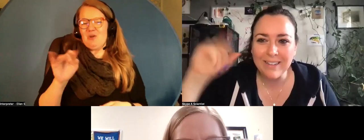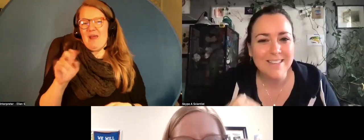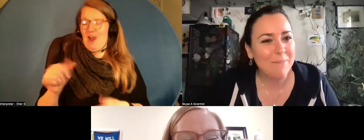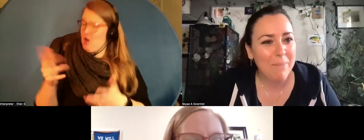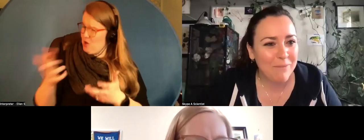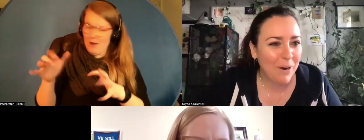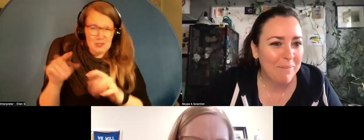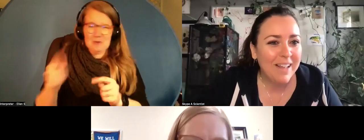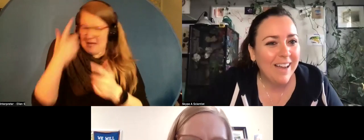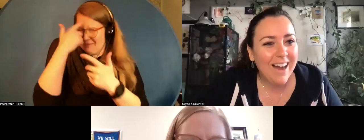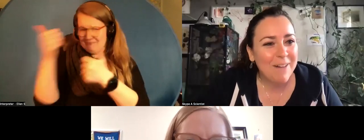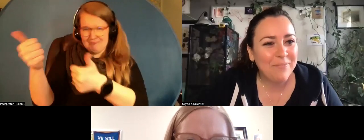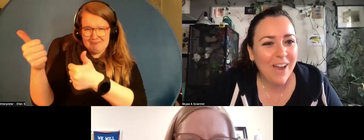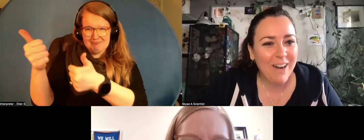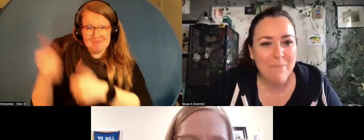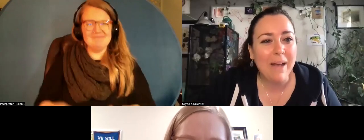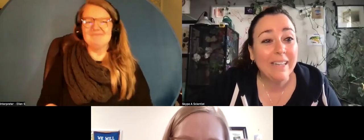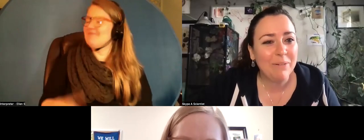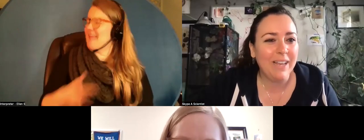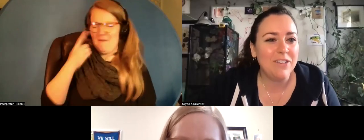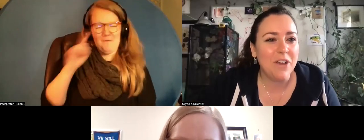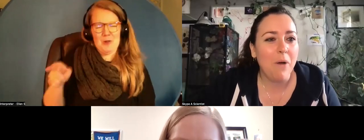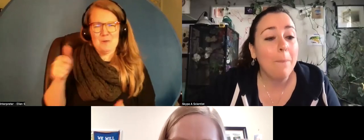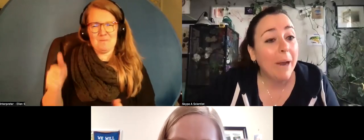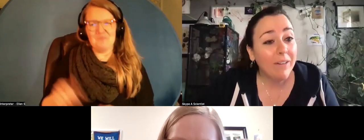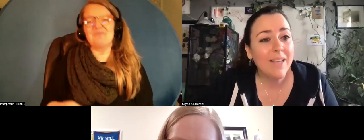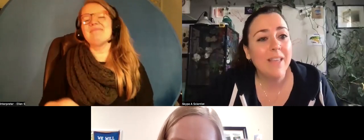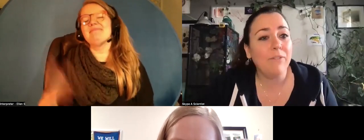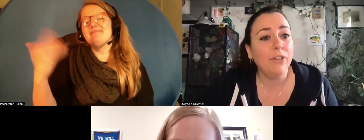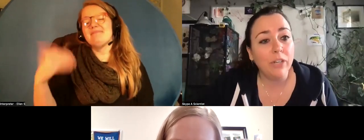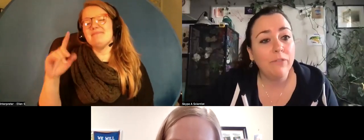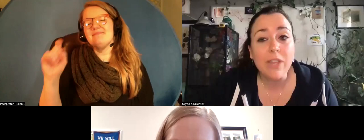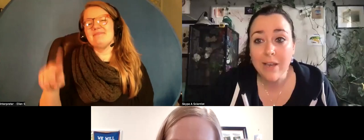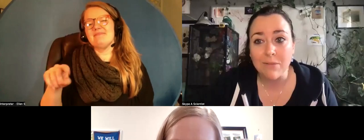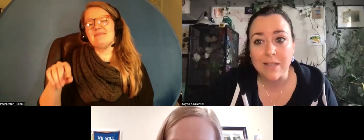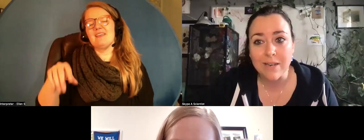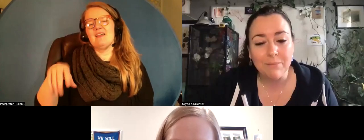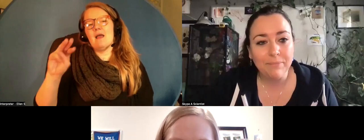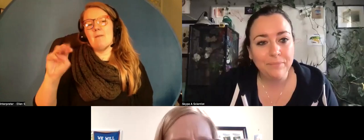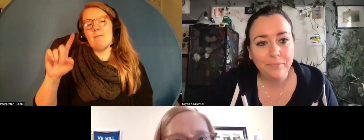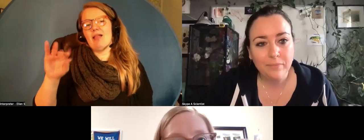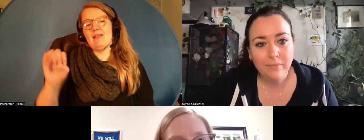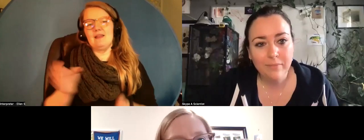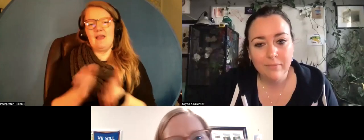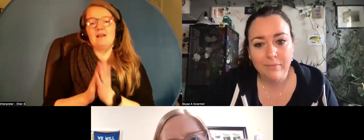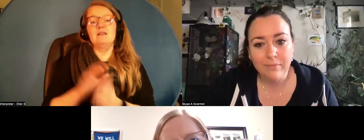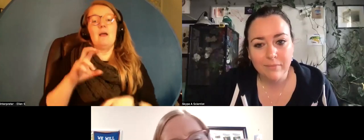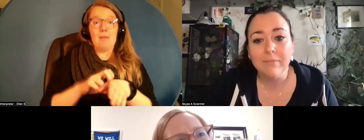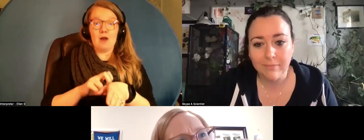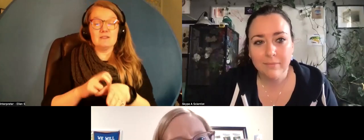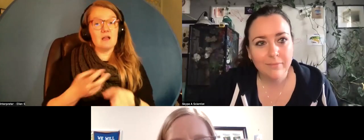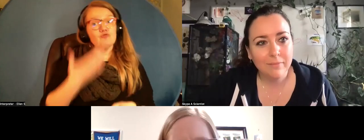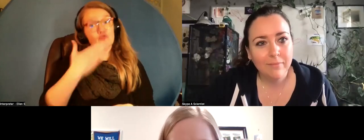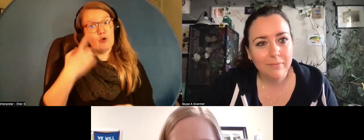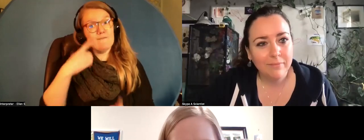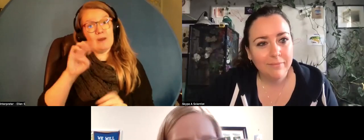off the bucket list. I'm happy for him. All right. Melanie would like to know, are parasites ever good for the ecosystem? Oh, yeah.